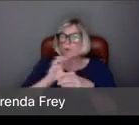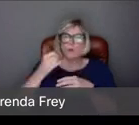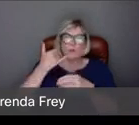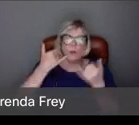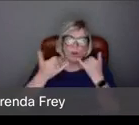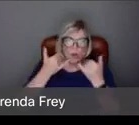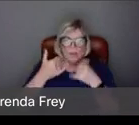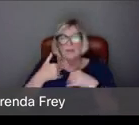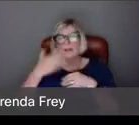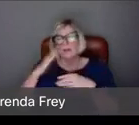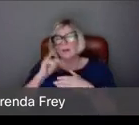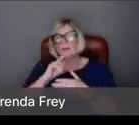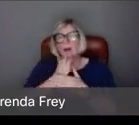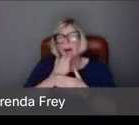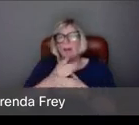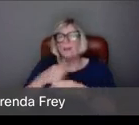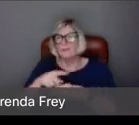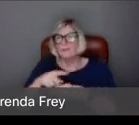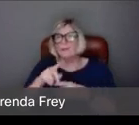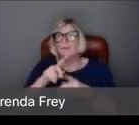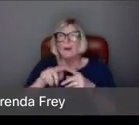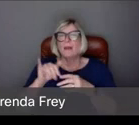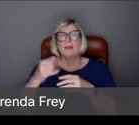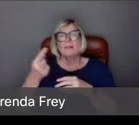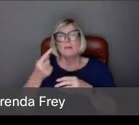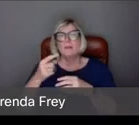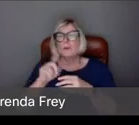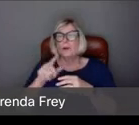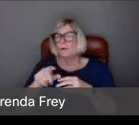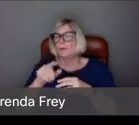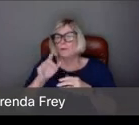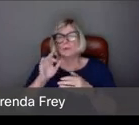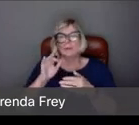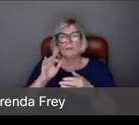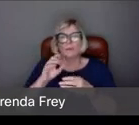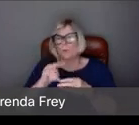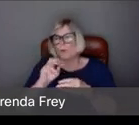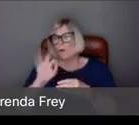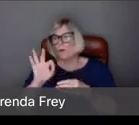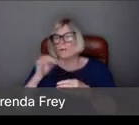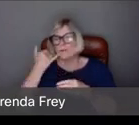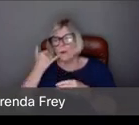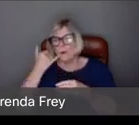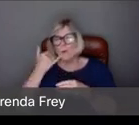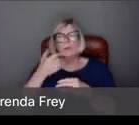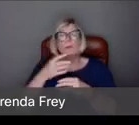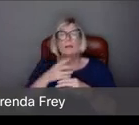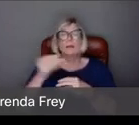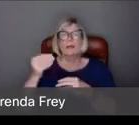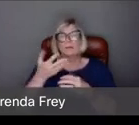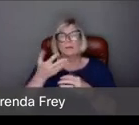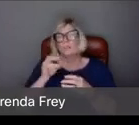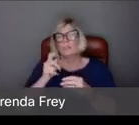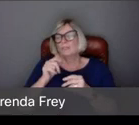the robocall business, but it's something where you just kind of click your phone on and off and get rid of it yourself. But don't answer the